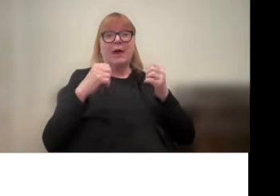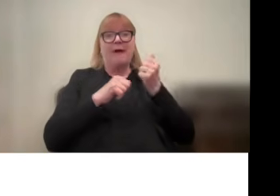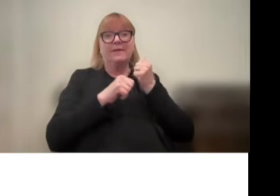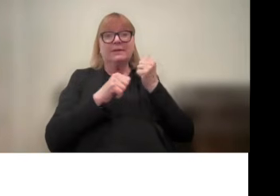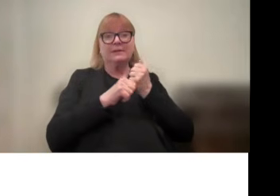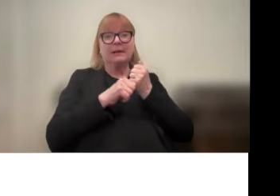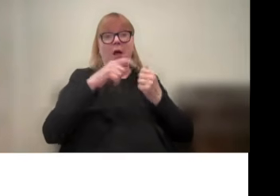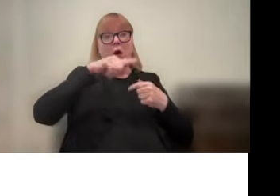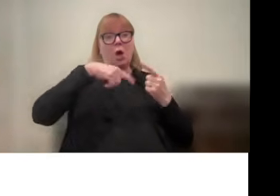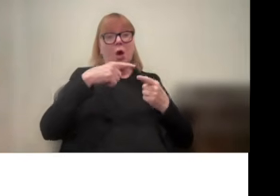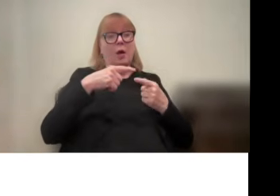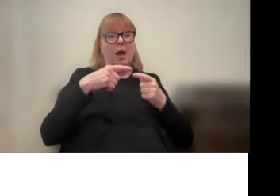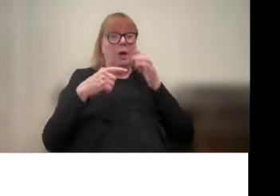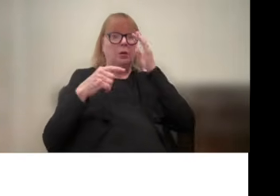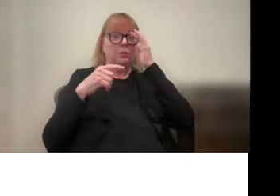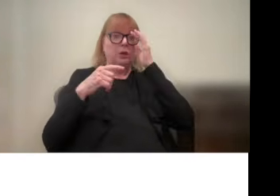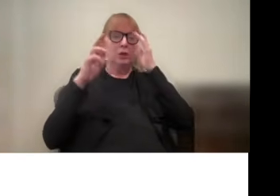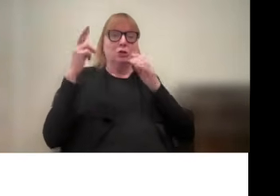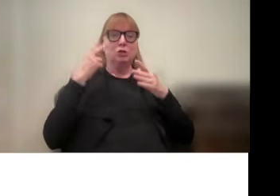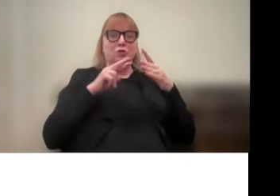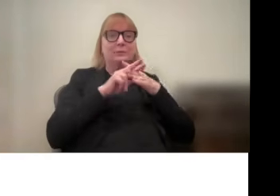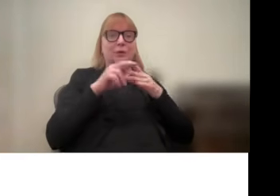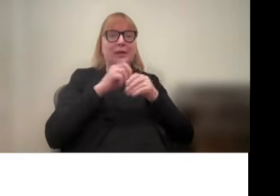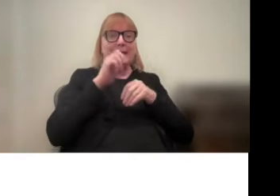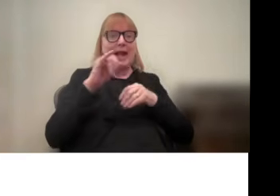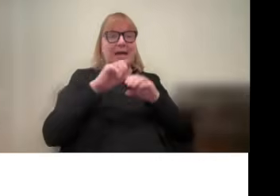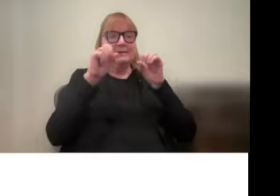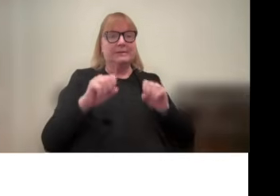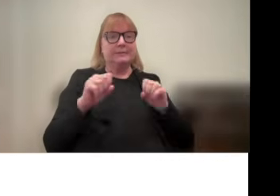advocacy around transparency in AI systems.